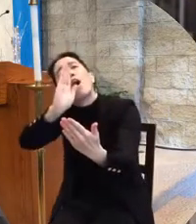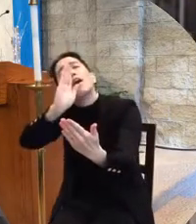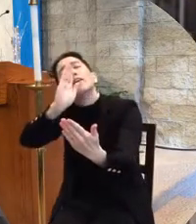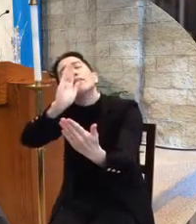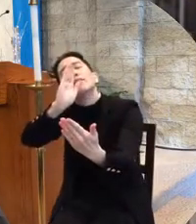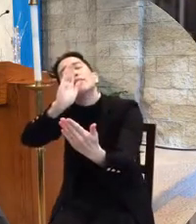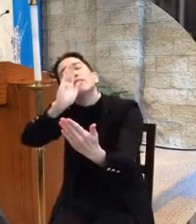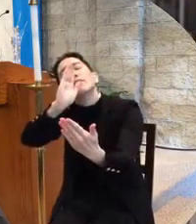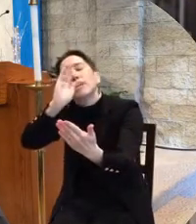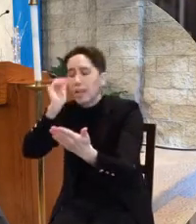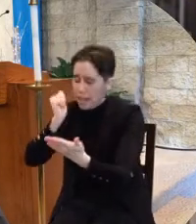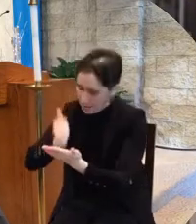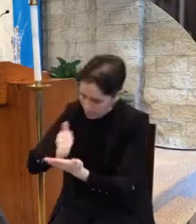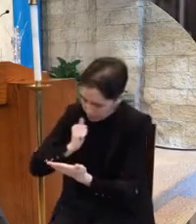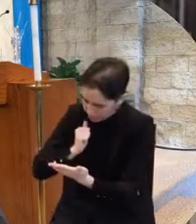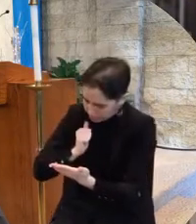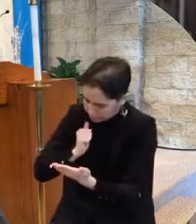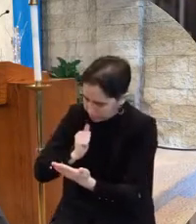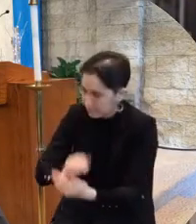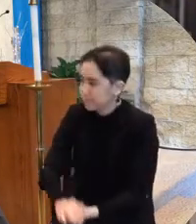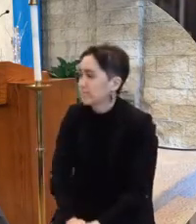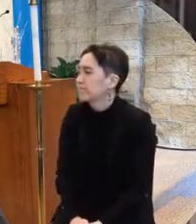is. Amen.